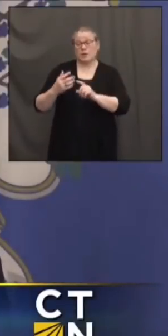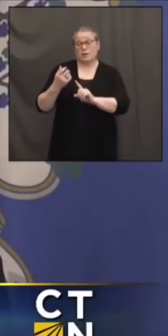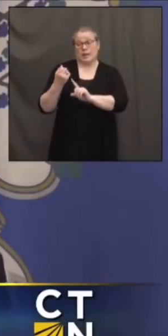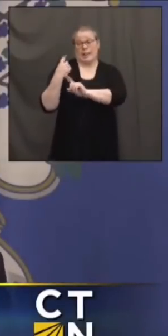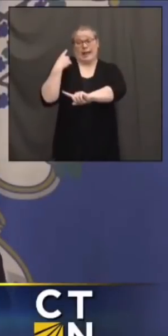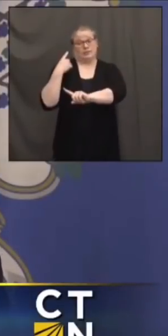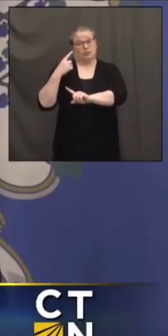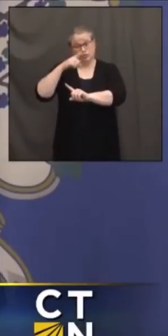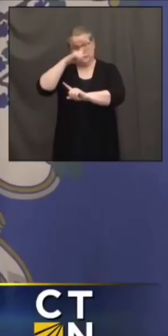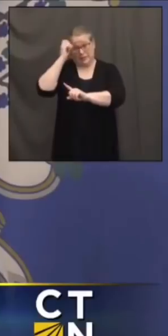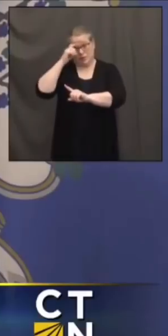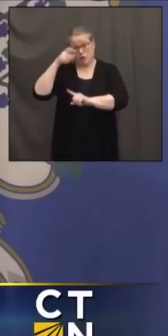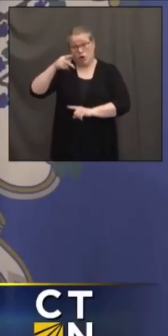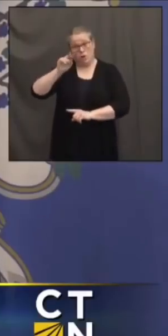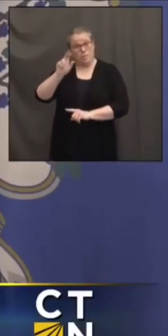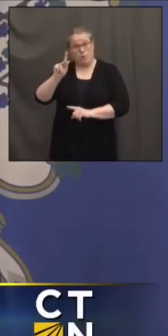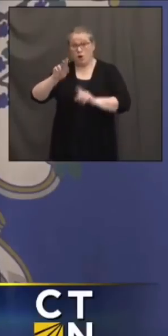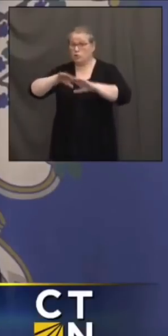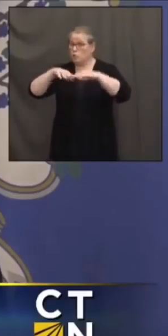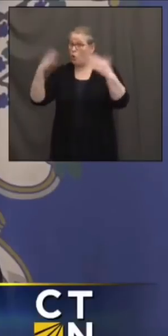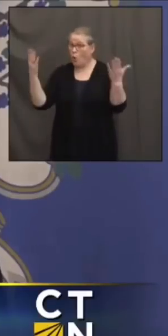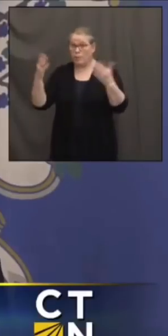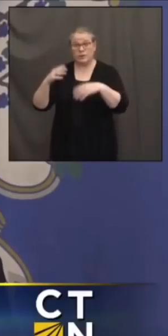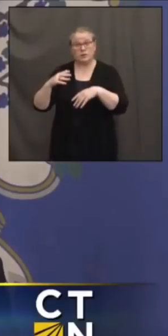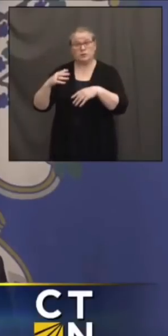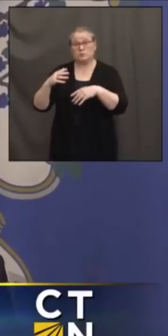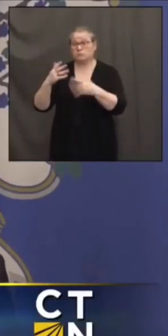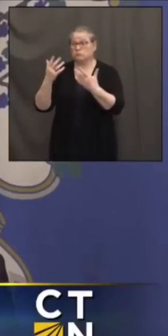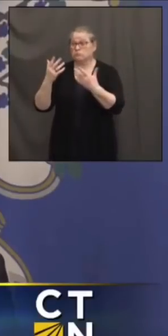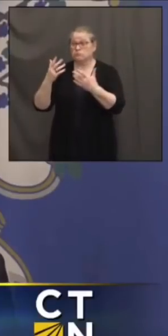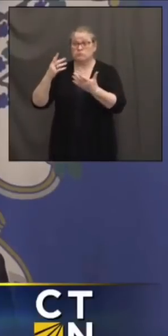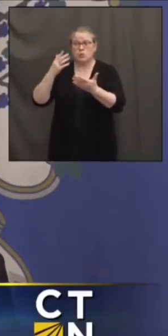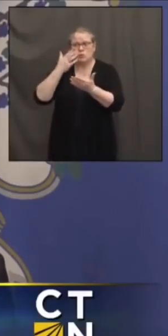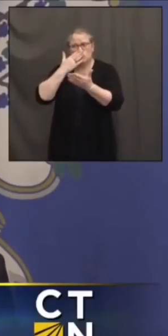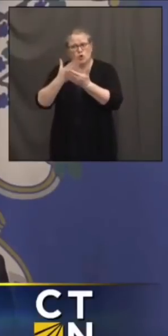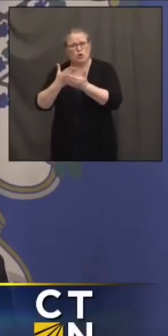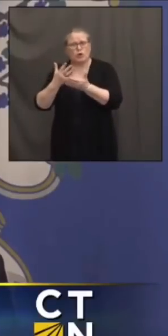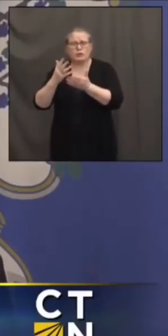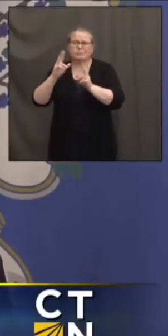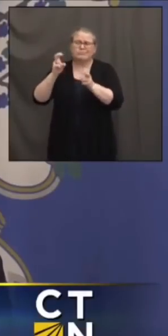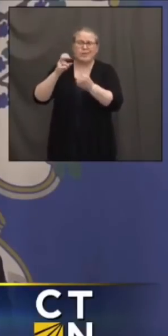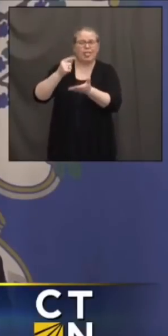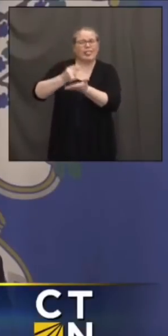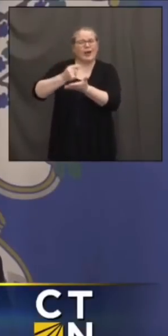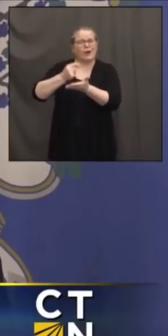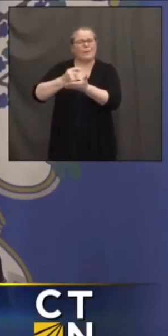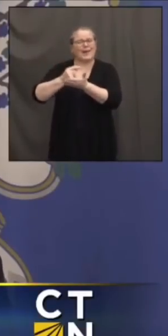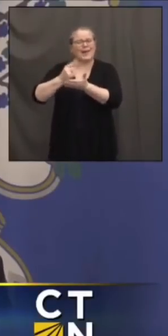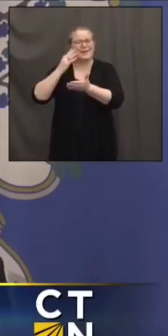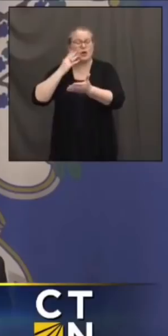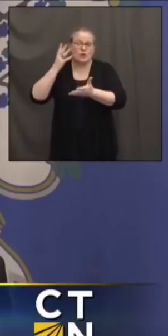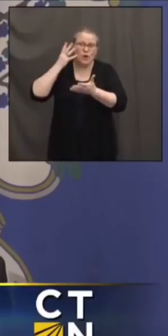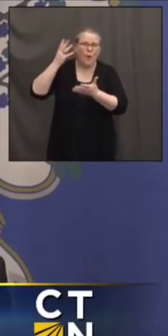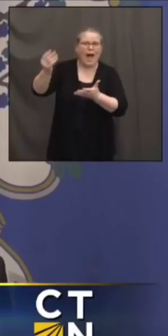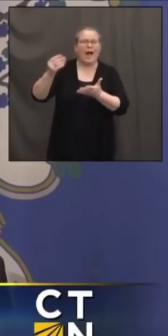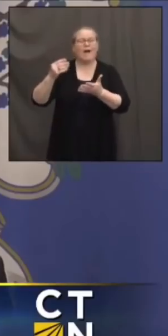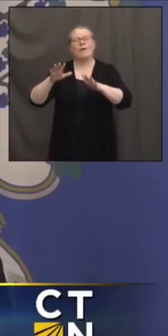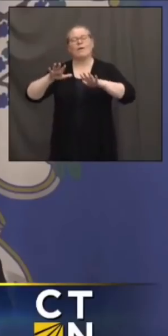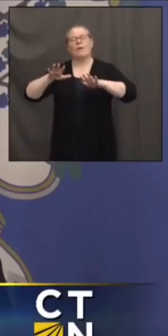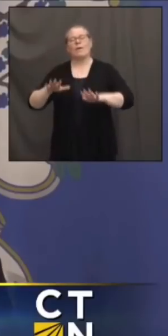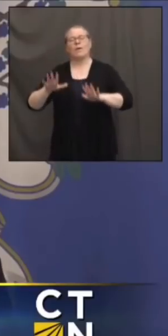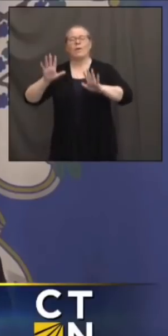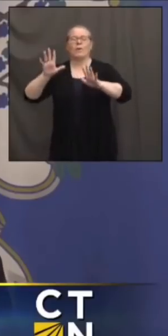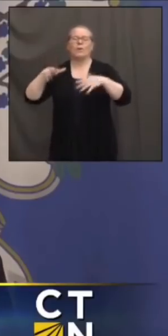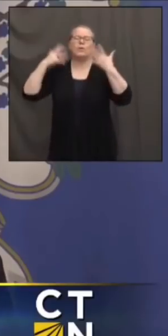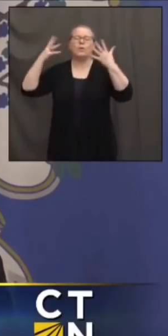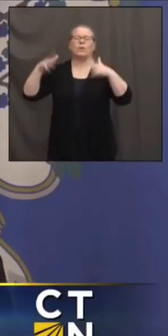pandemic. I thought it was really great therapy. You could be outside and socially distance, but we had them open, reduced capacity. We did that